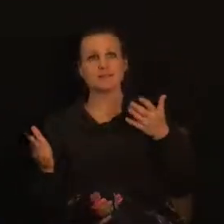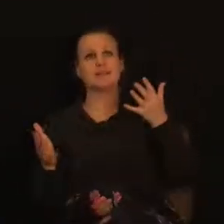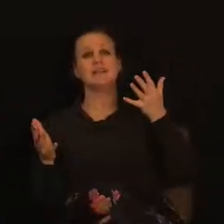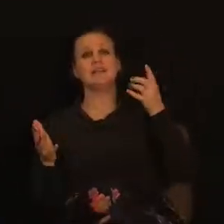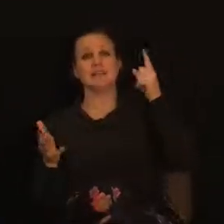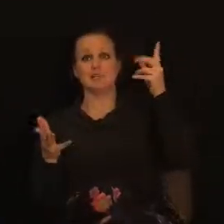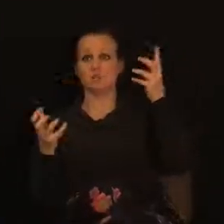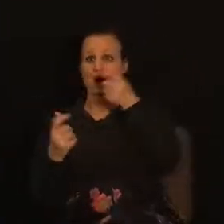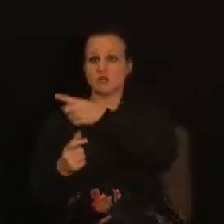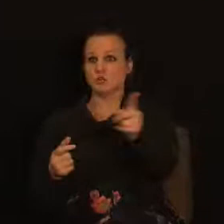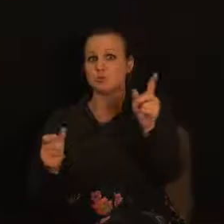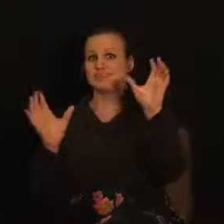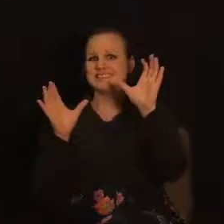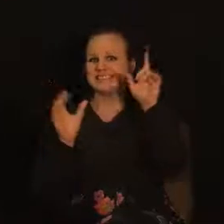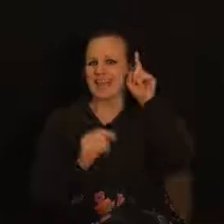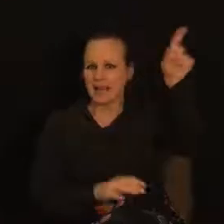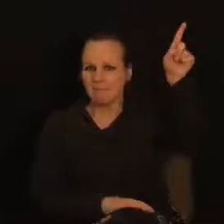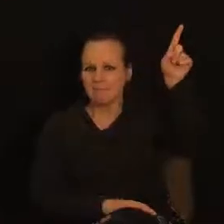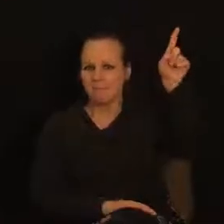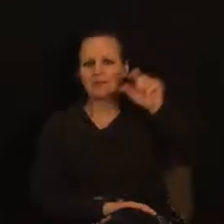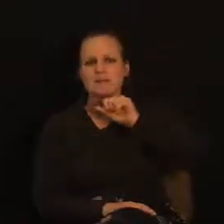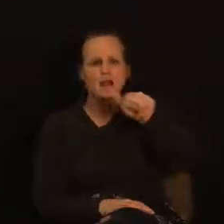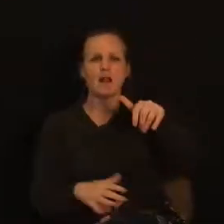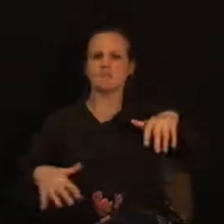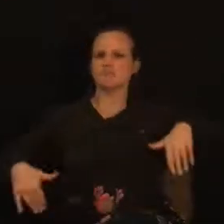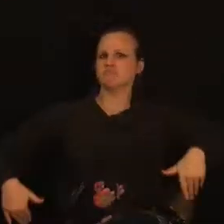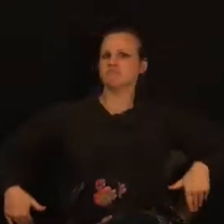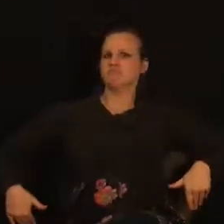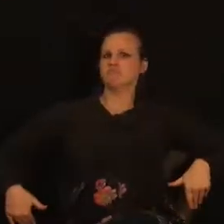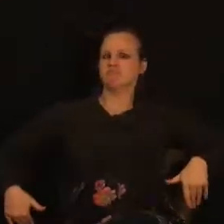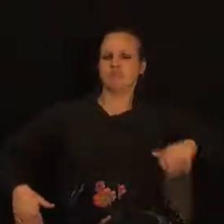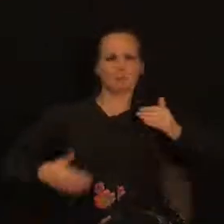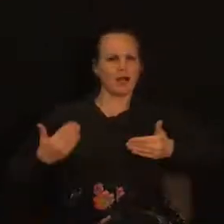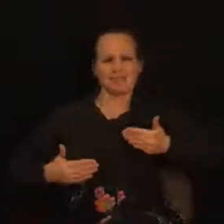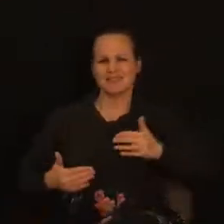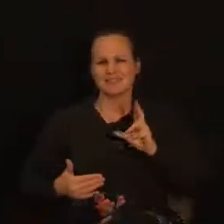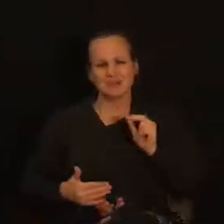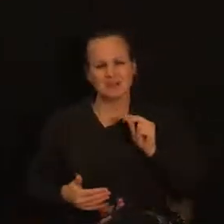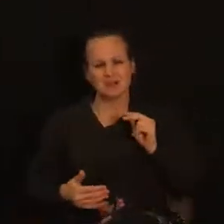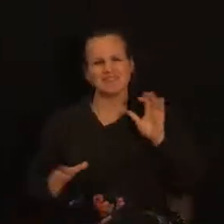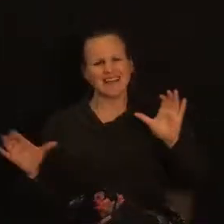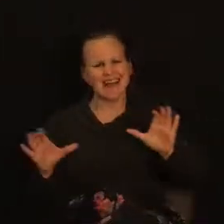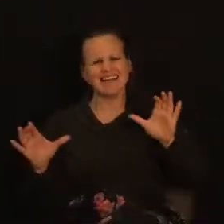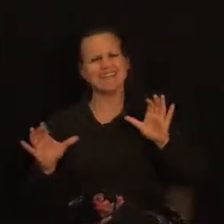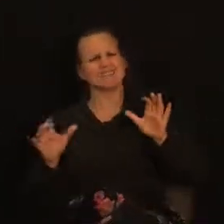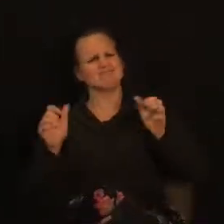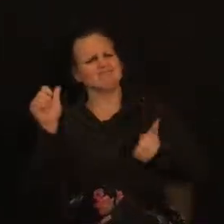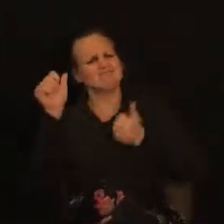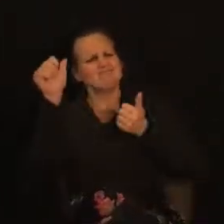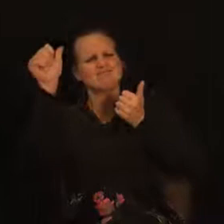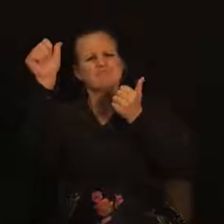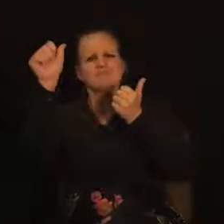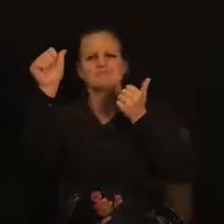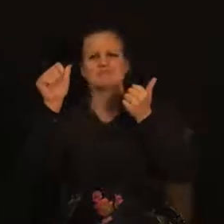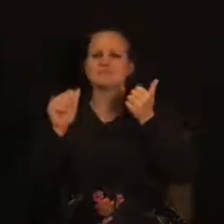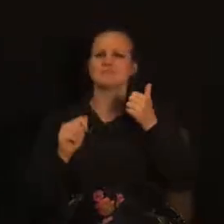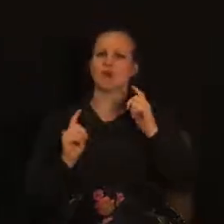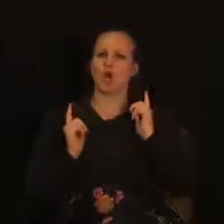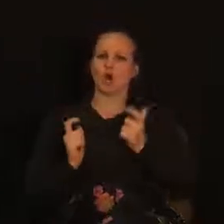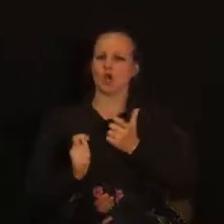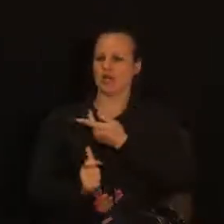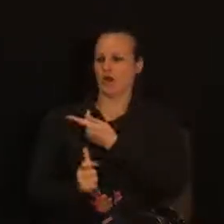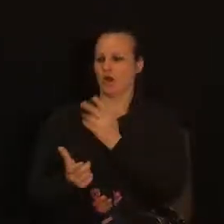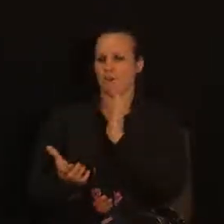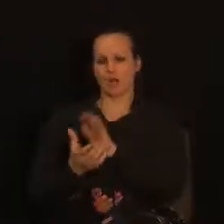process. When Jamie and I were early in our marriage, we were living in Mississippi at the time. He was